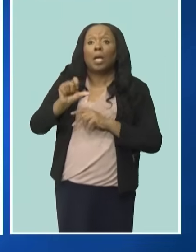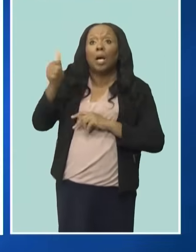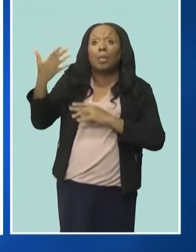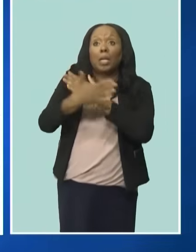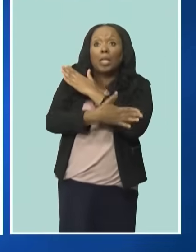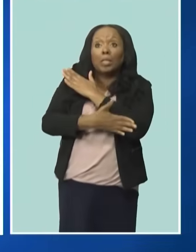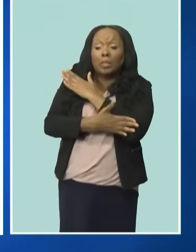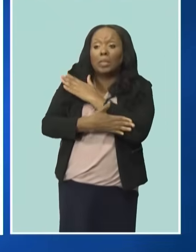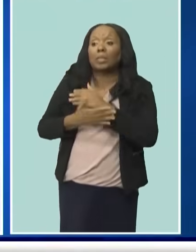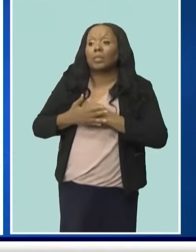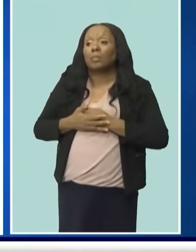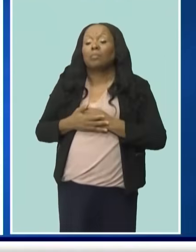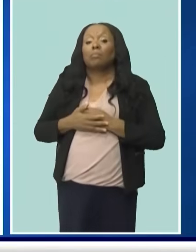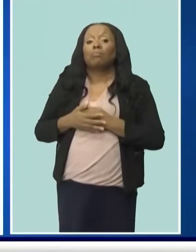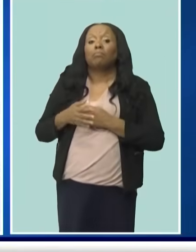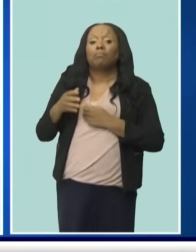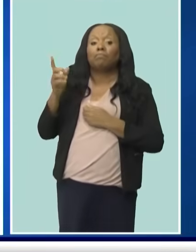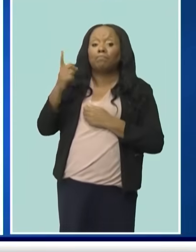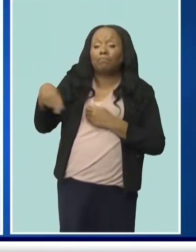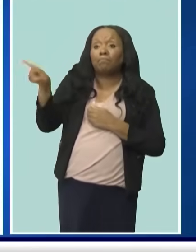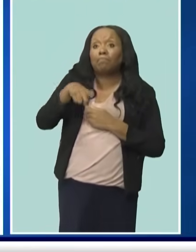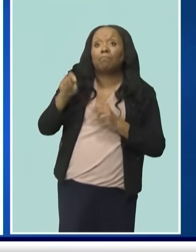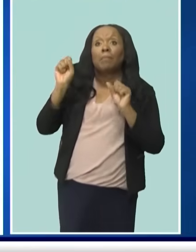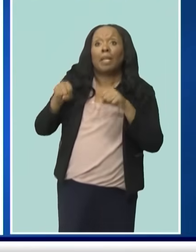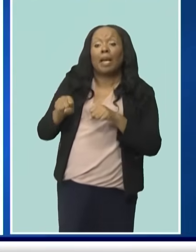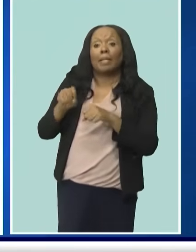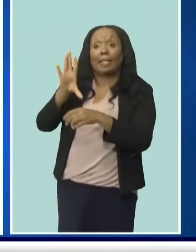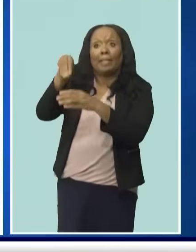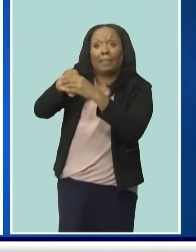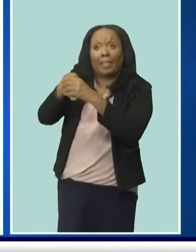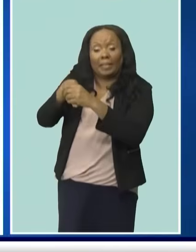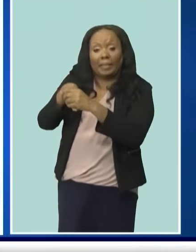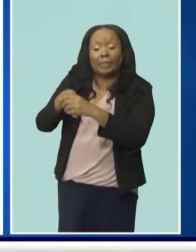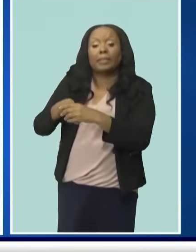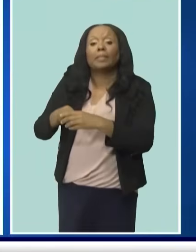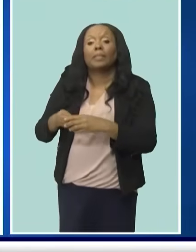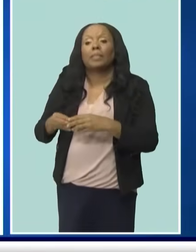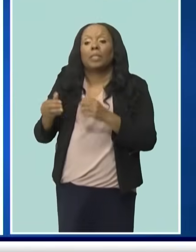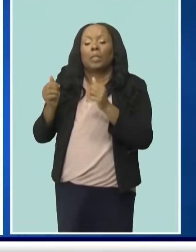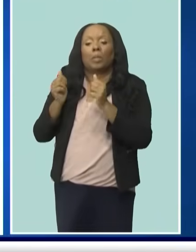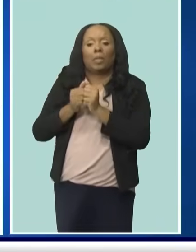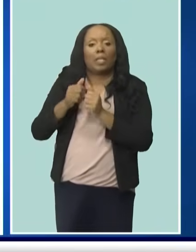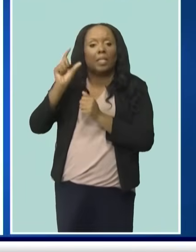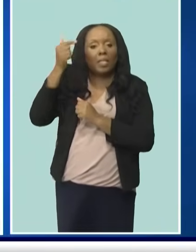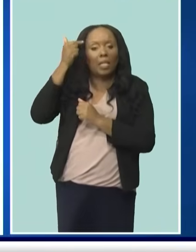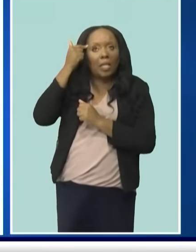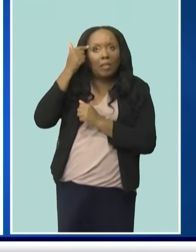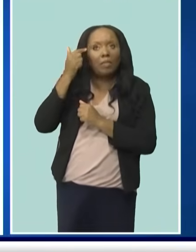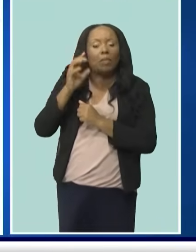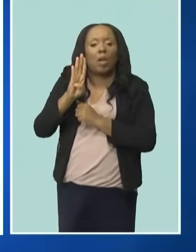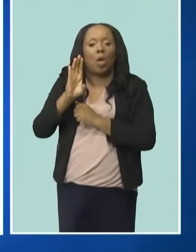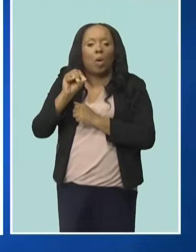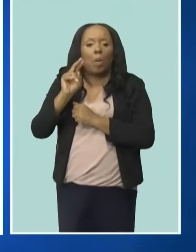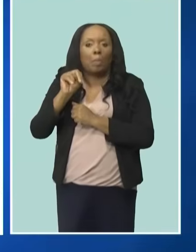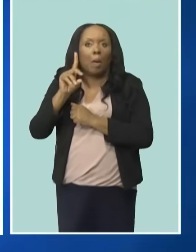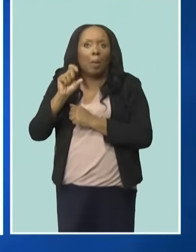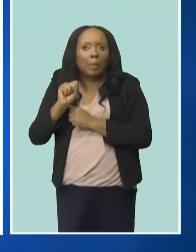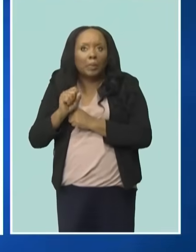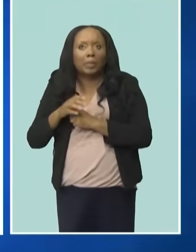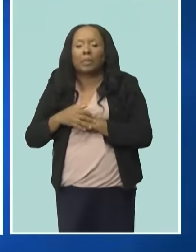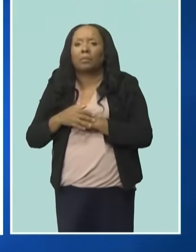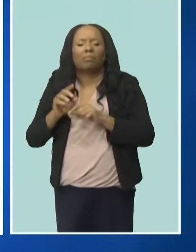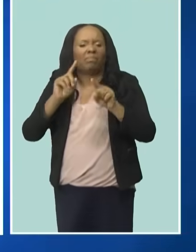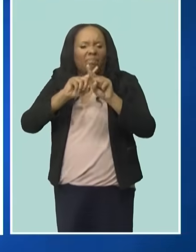that they too can invest in government paper, in commercial debt